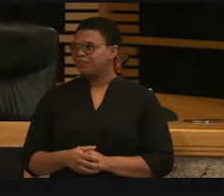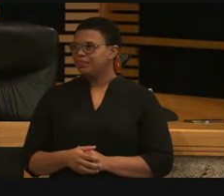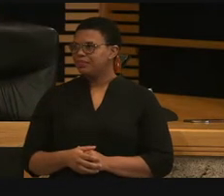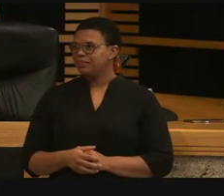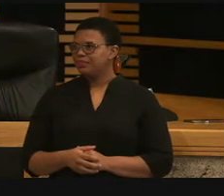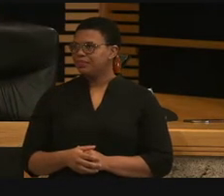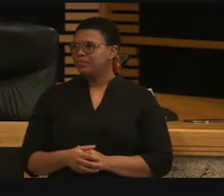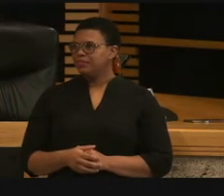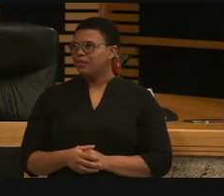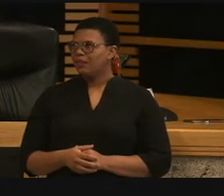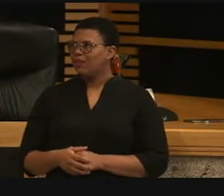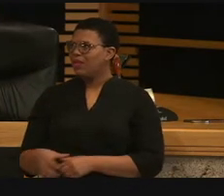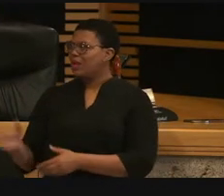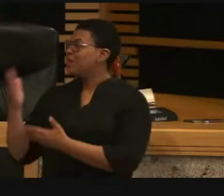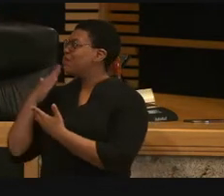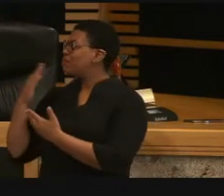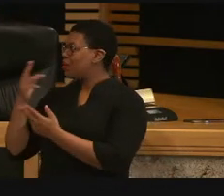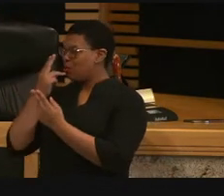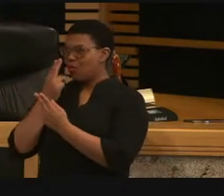Thank you, Honorable Speaker.